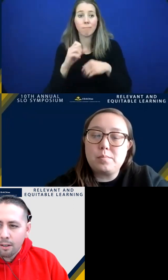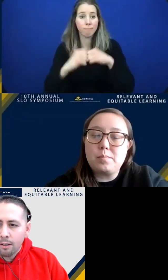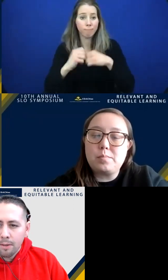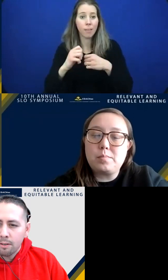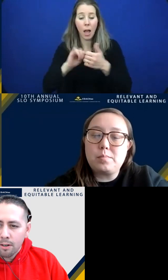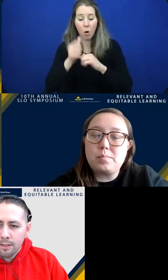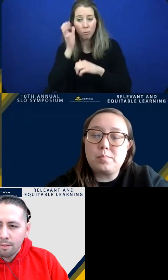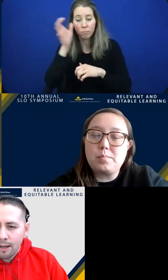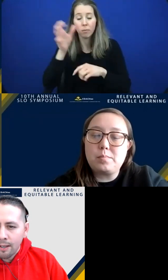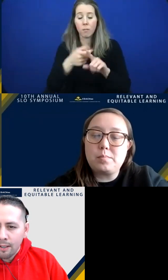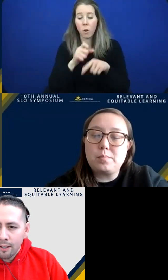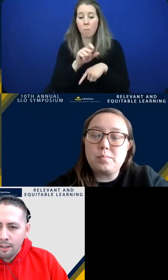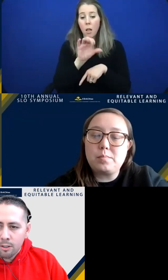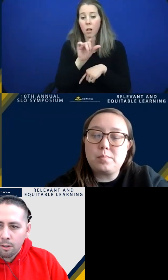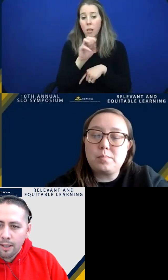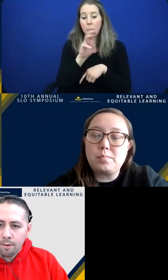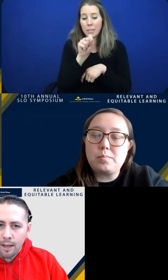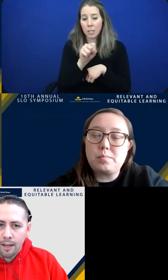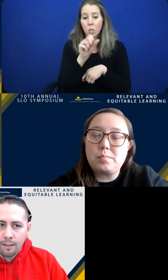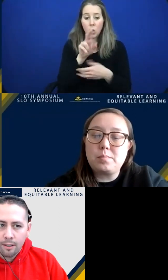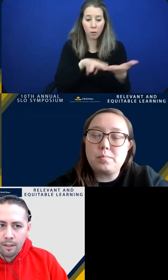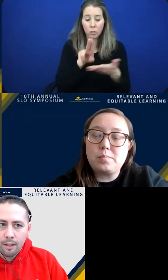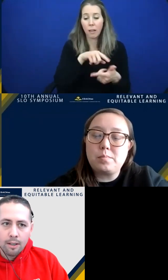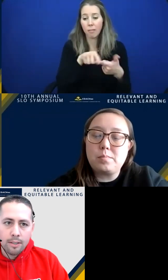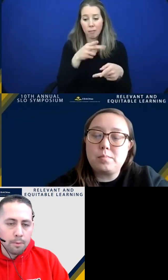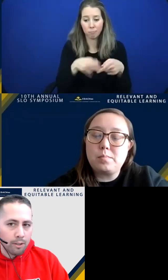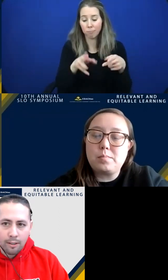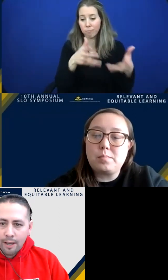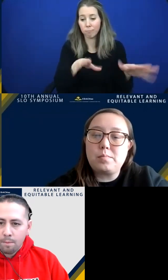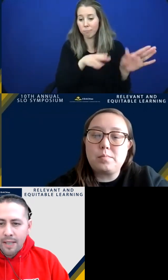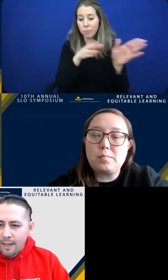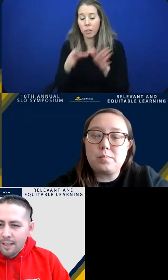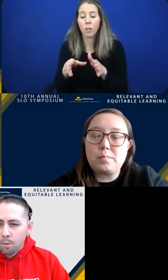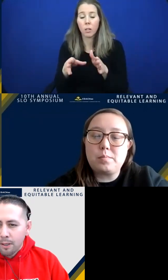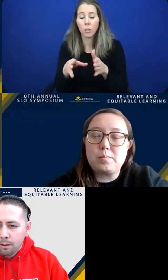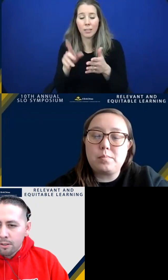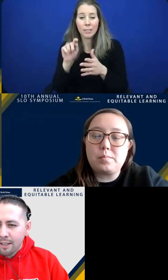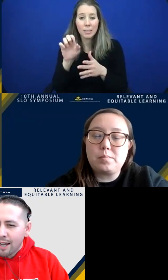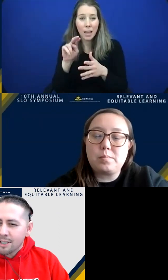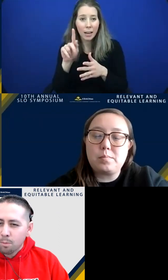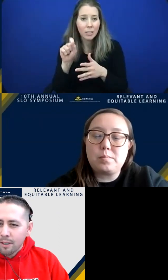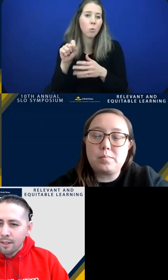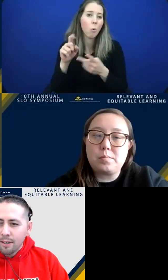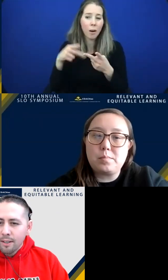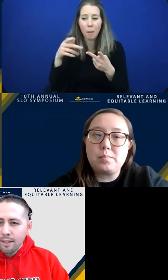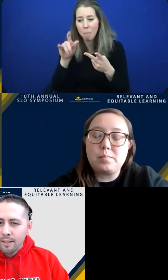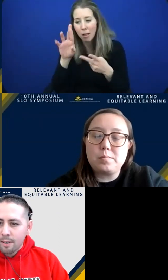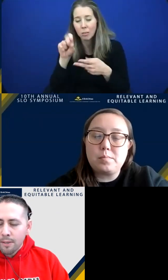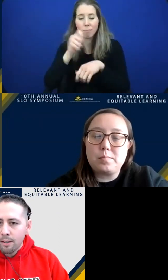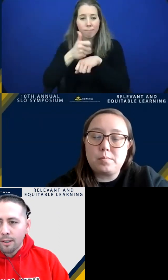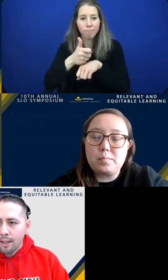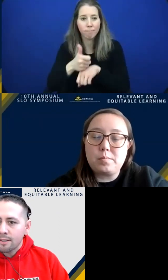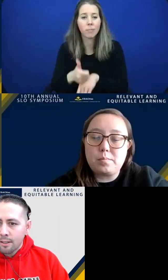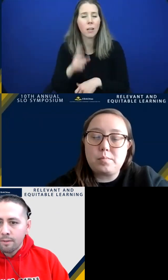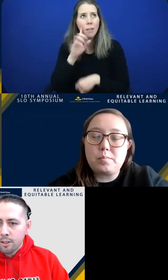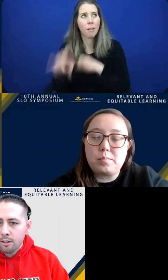conceptualized at a Columbia University, right? And then shortly after that, the subsequent like tenets or pillars, that last one is something